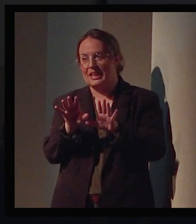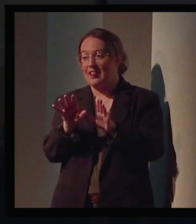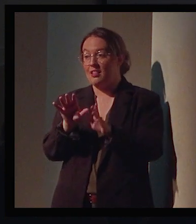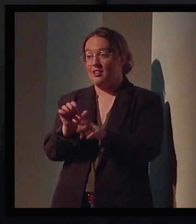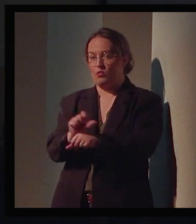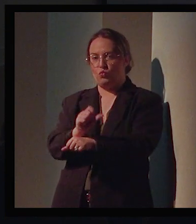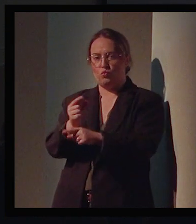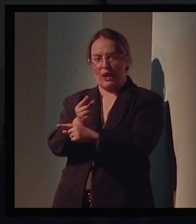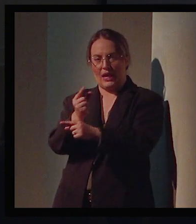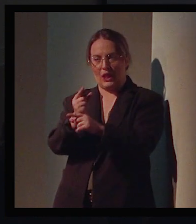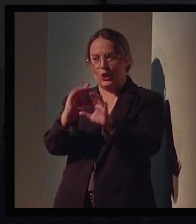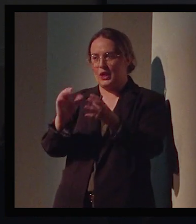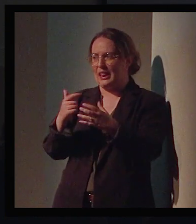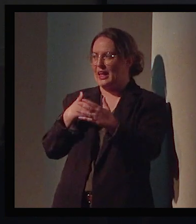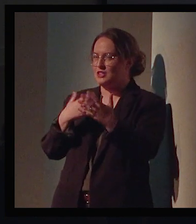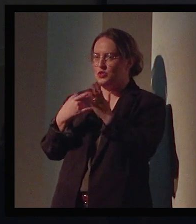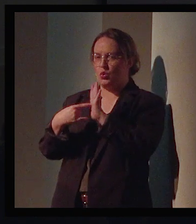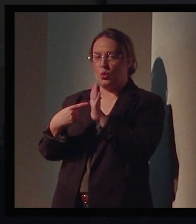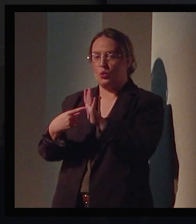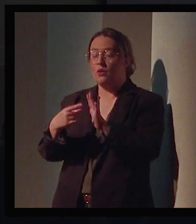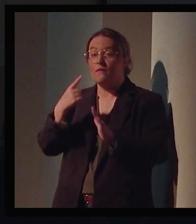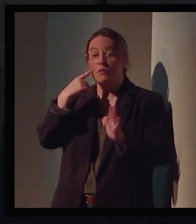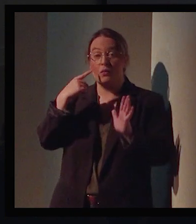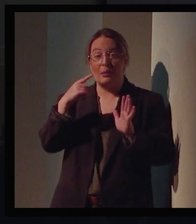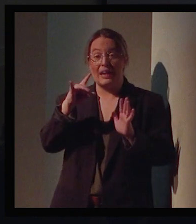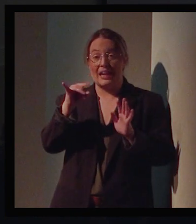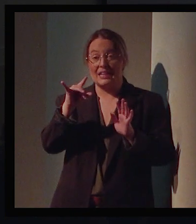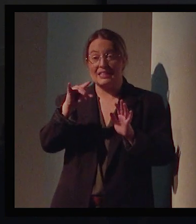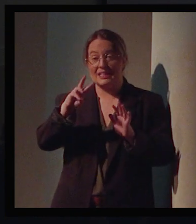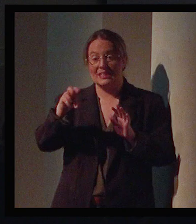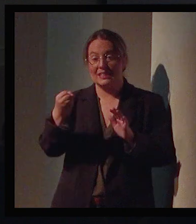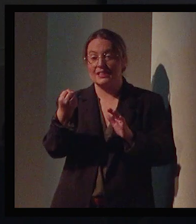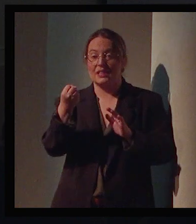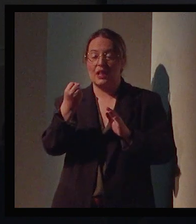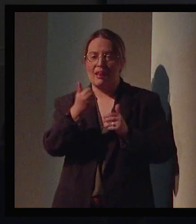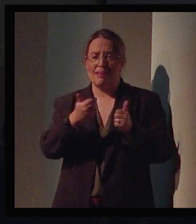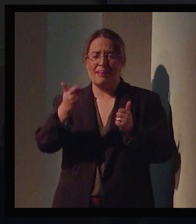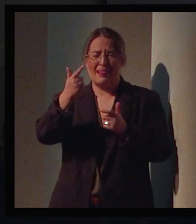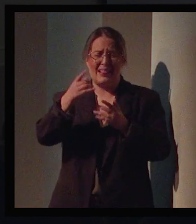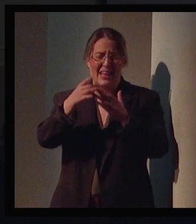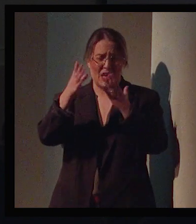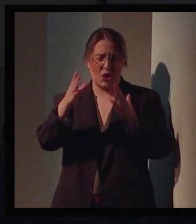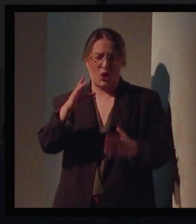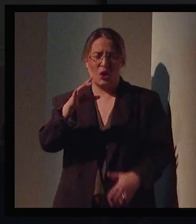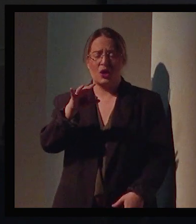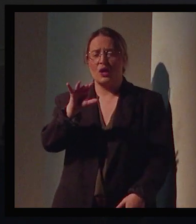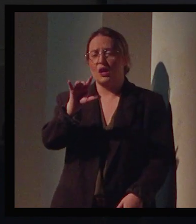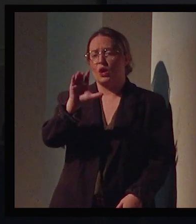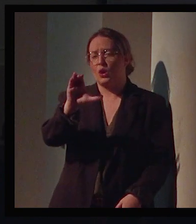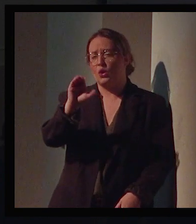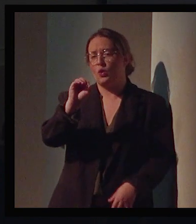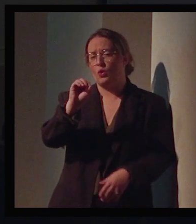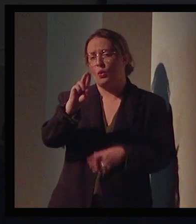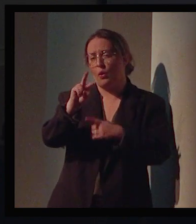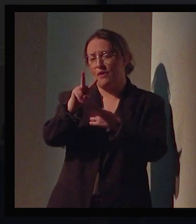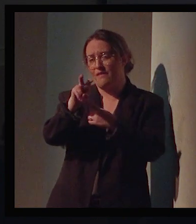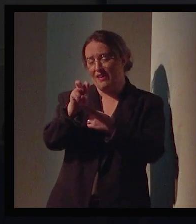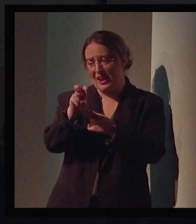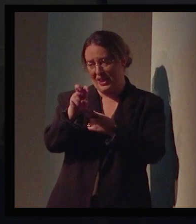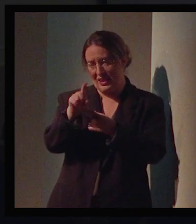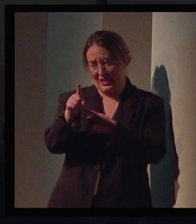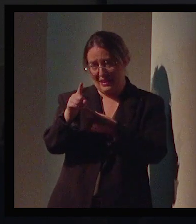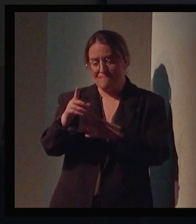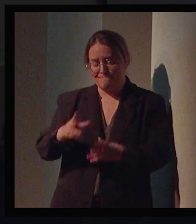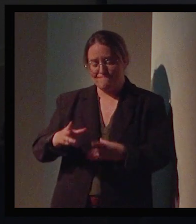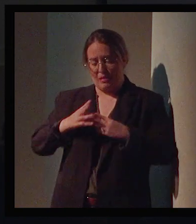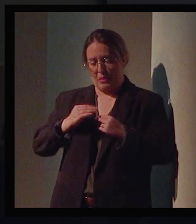the 1860s, Courbet was considered realism's leader and champion, and he articulated this position in